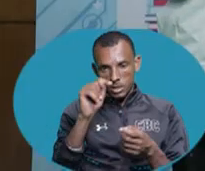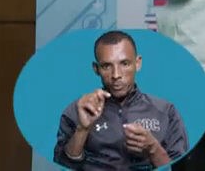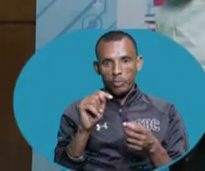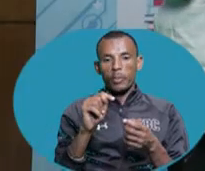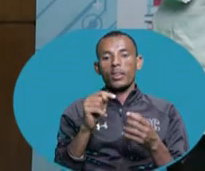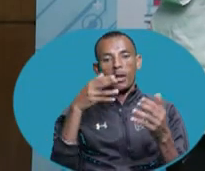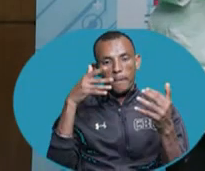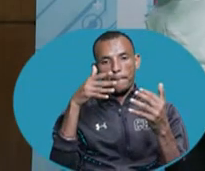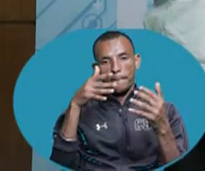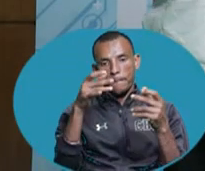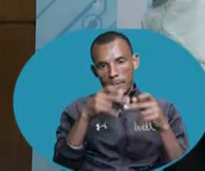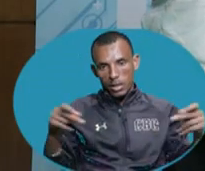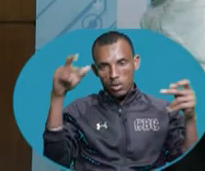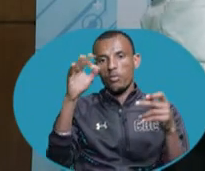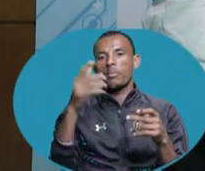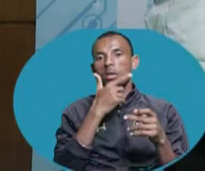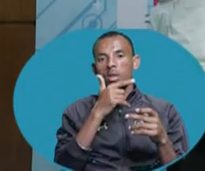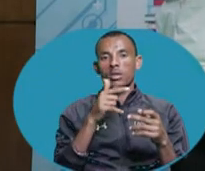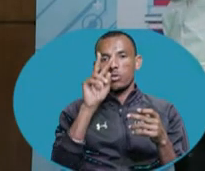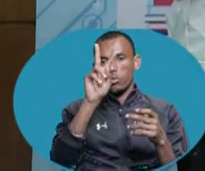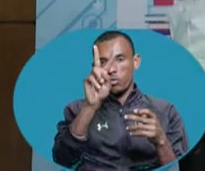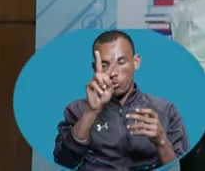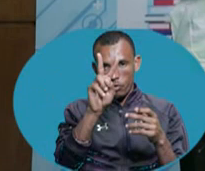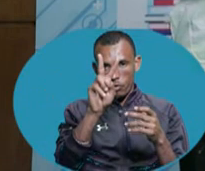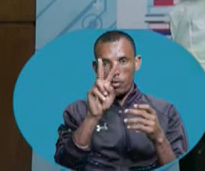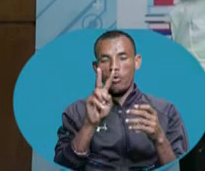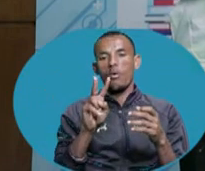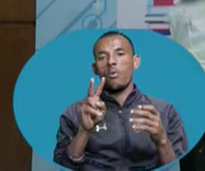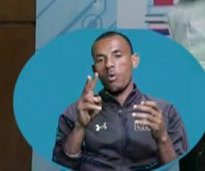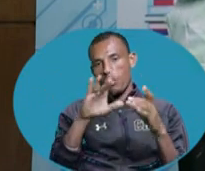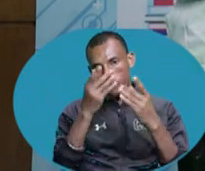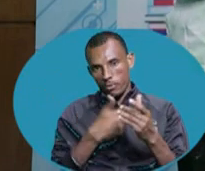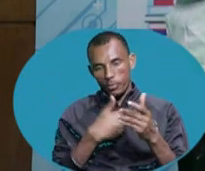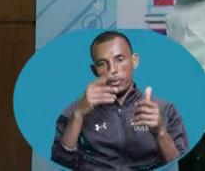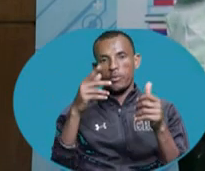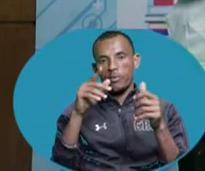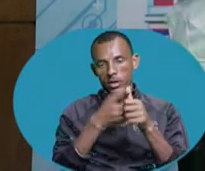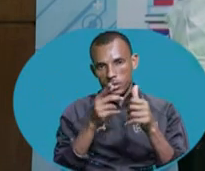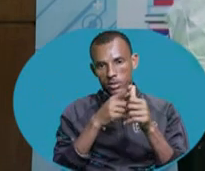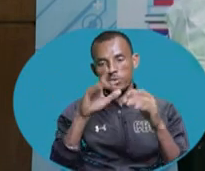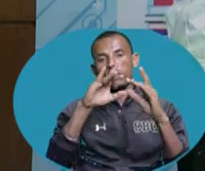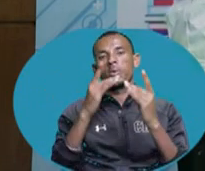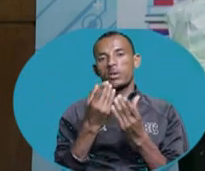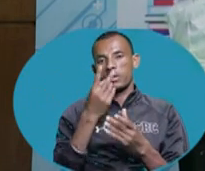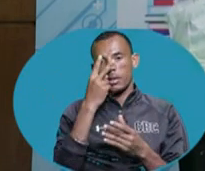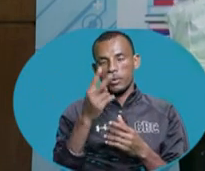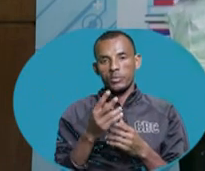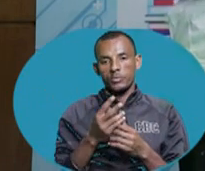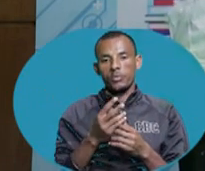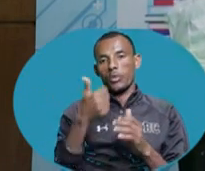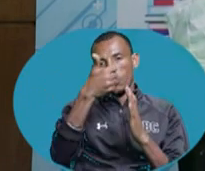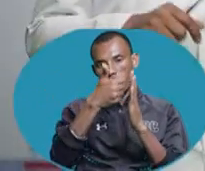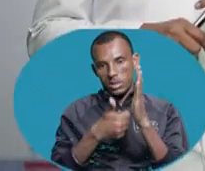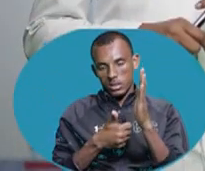The Battle of Britain has two phases, first phase and second phase. The first phase, August